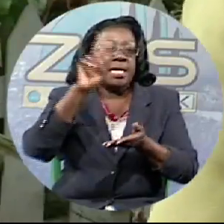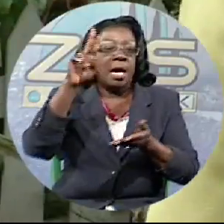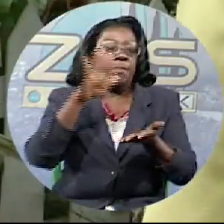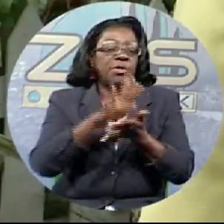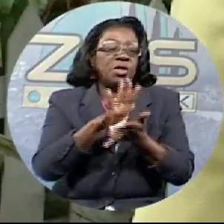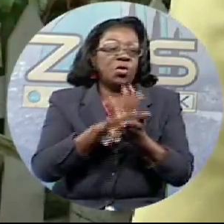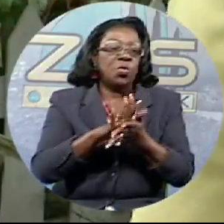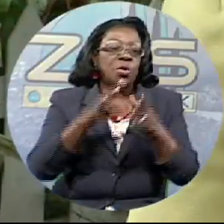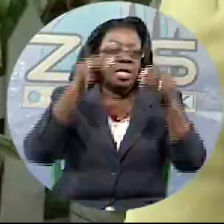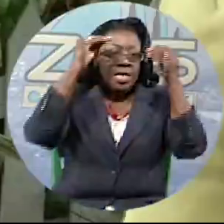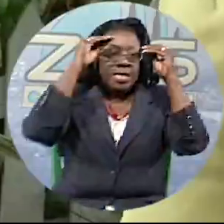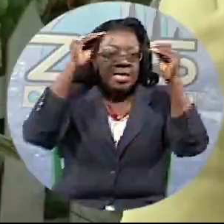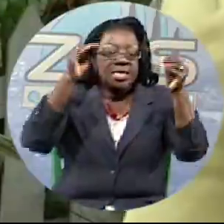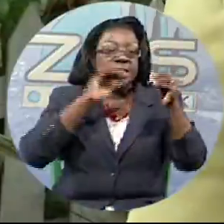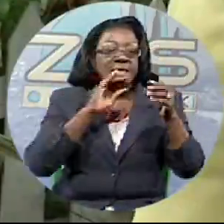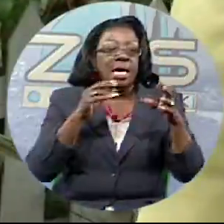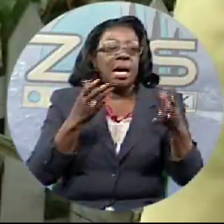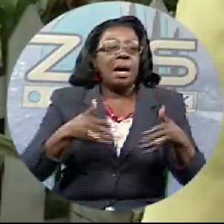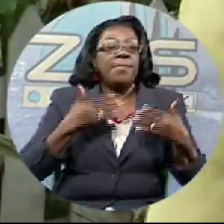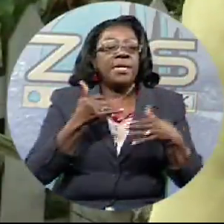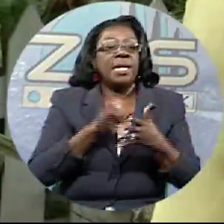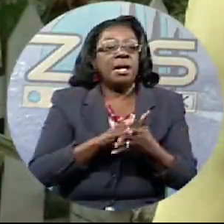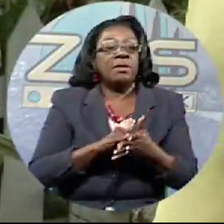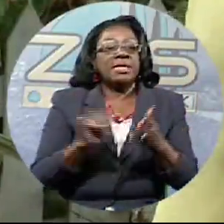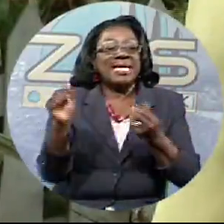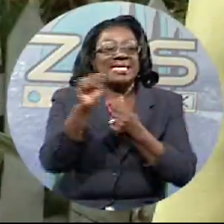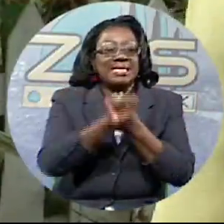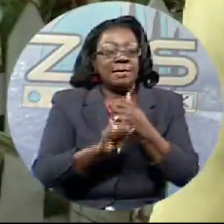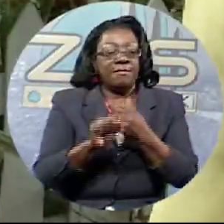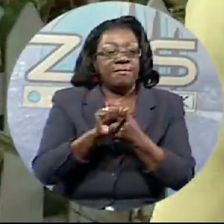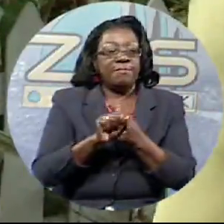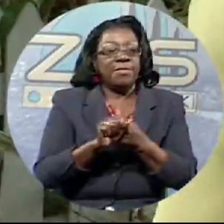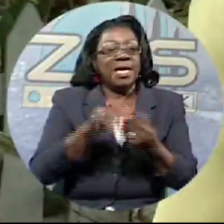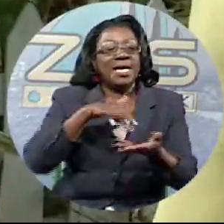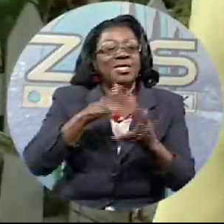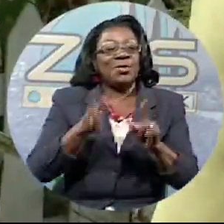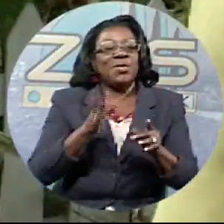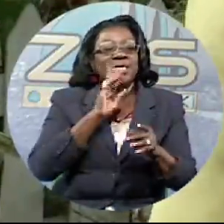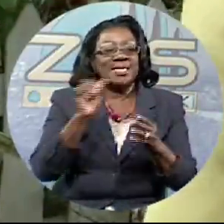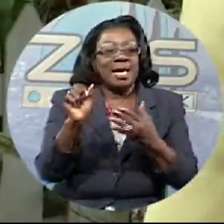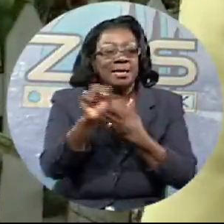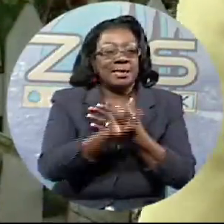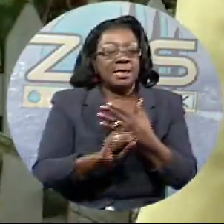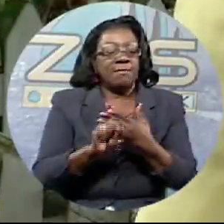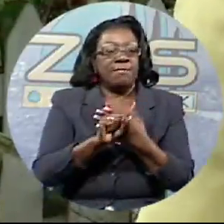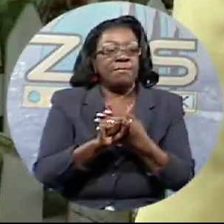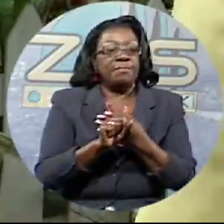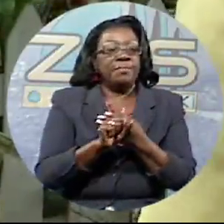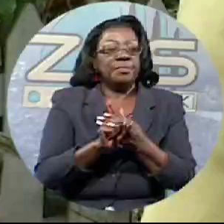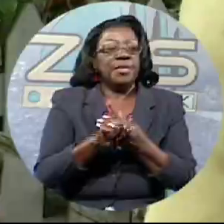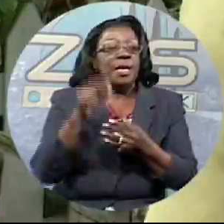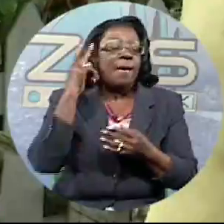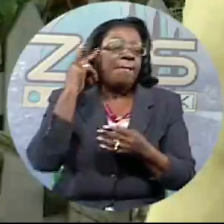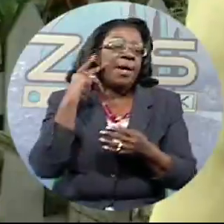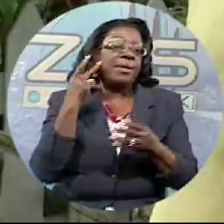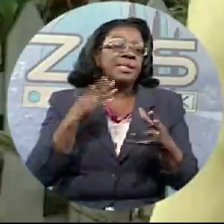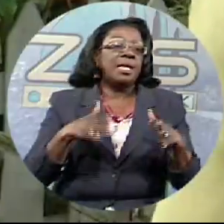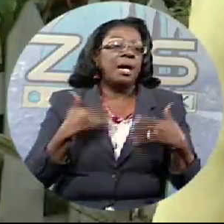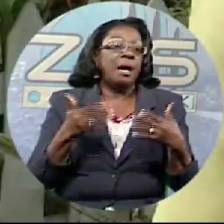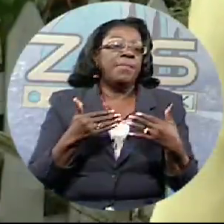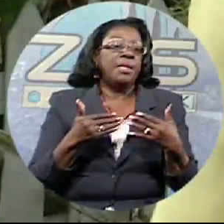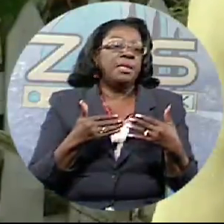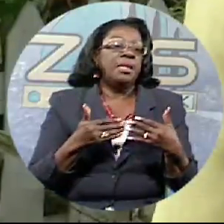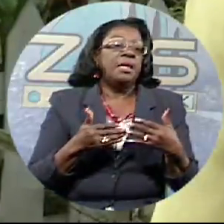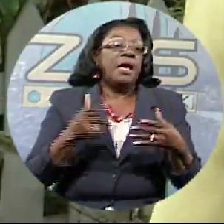are satisfied that they are safe. Okay, and the students. And students as well. You know, okay. Parents, yeah, parents I'm sure were concerned,